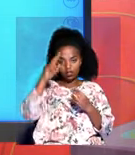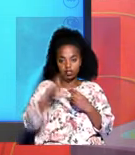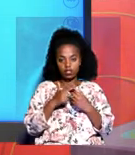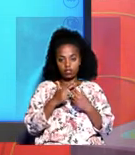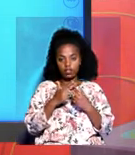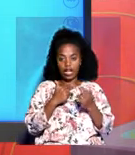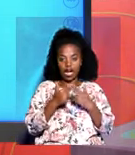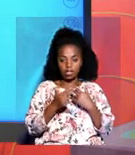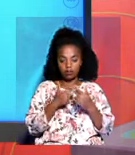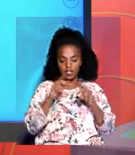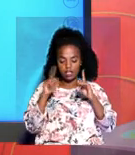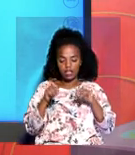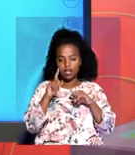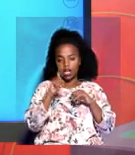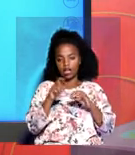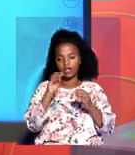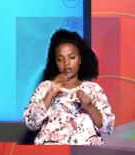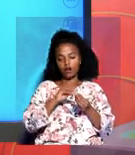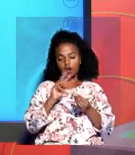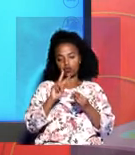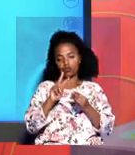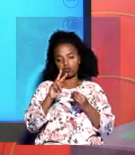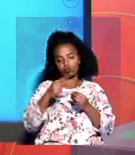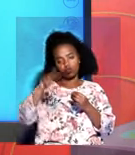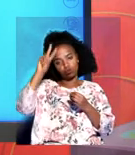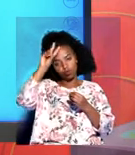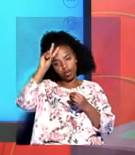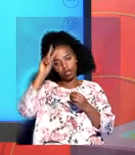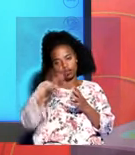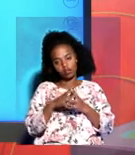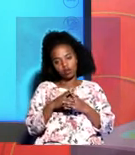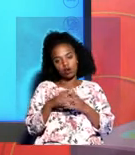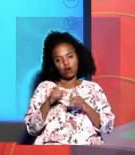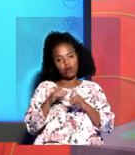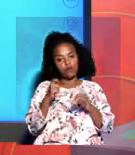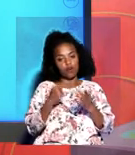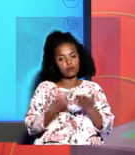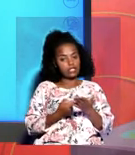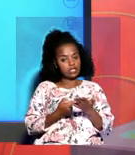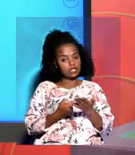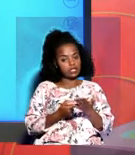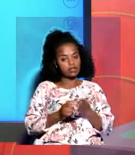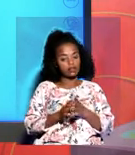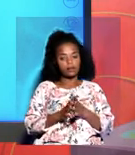times x plus 2 squared. So from this,